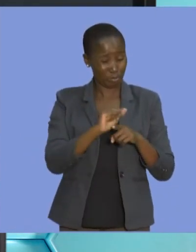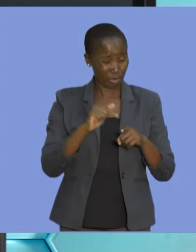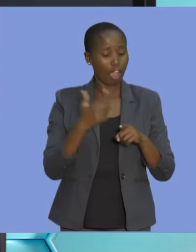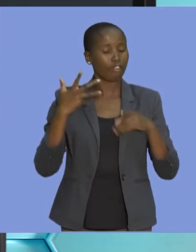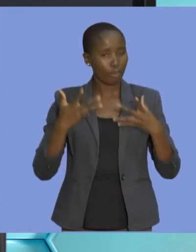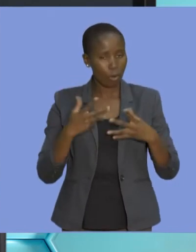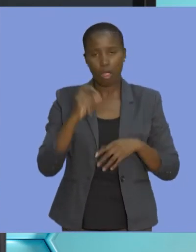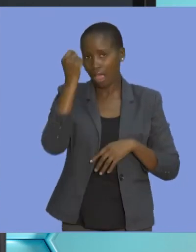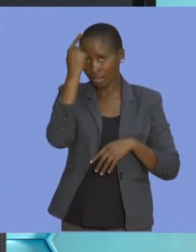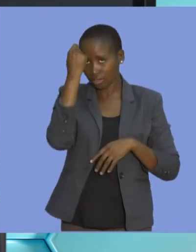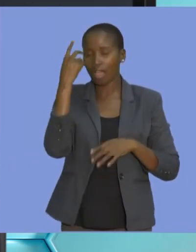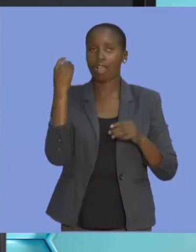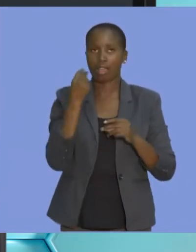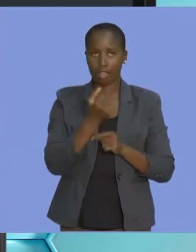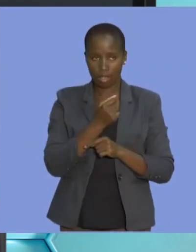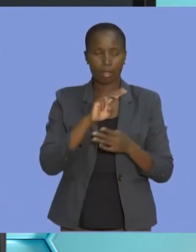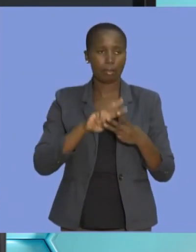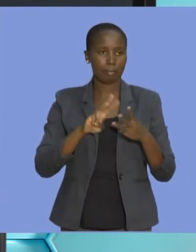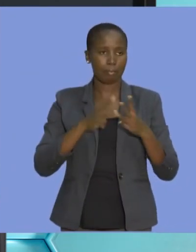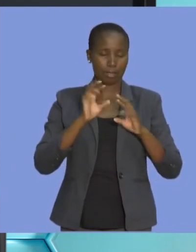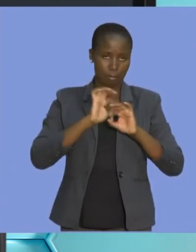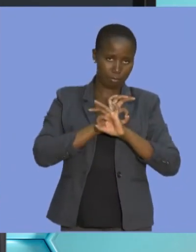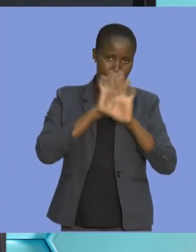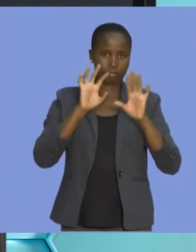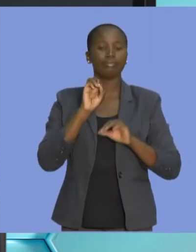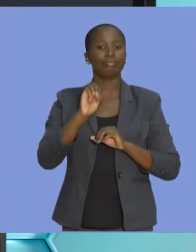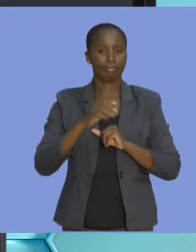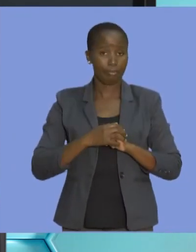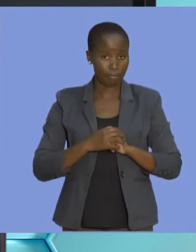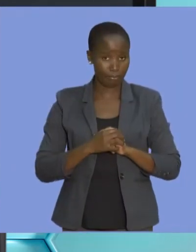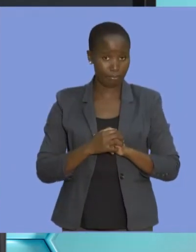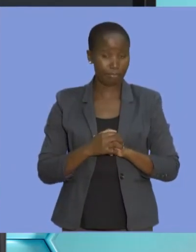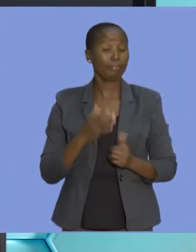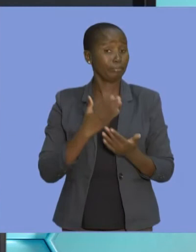start early, you'll definitely do. It will be impossible.